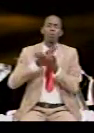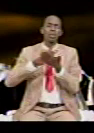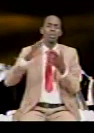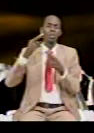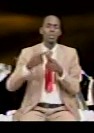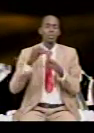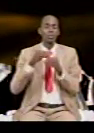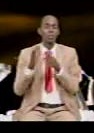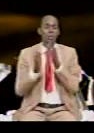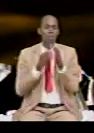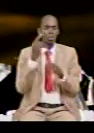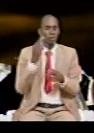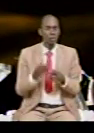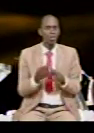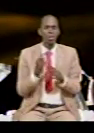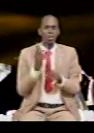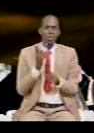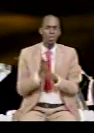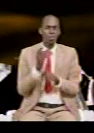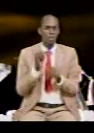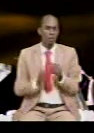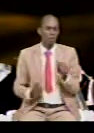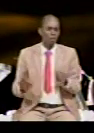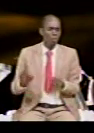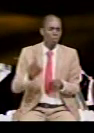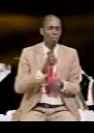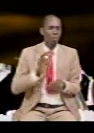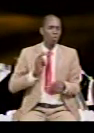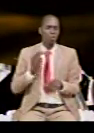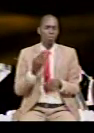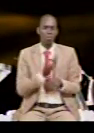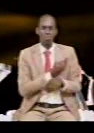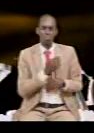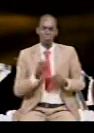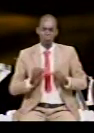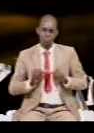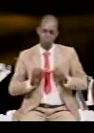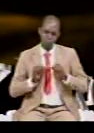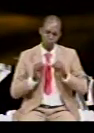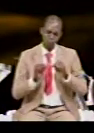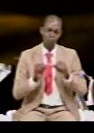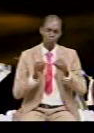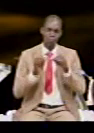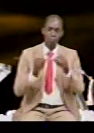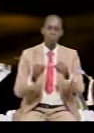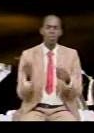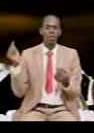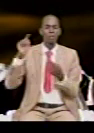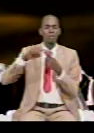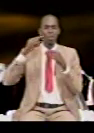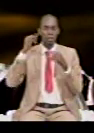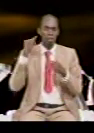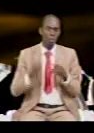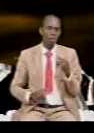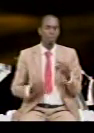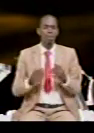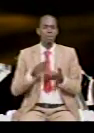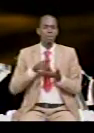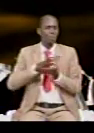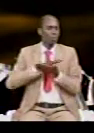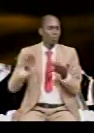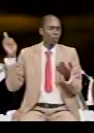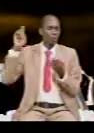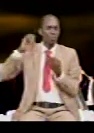name, keep every one of us steadfast to the end, pure to the end, victorious to the